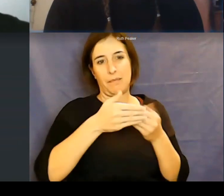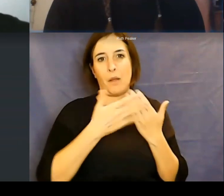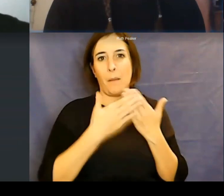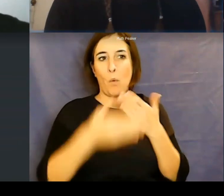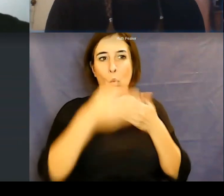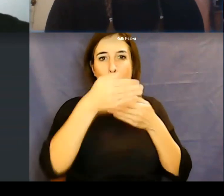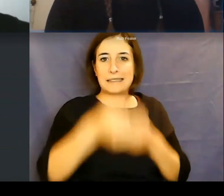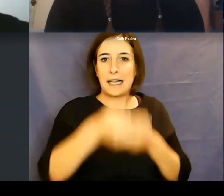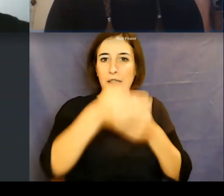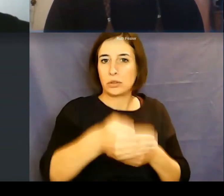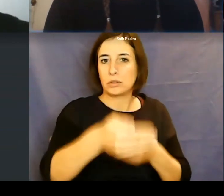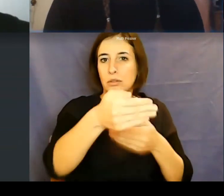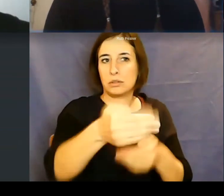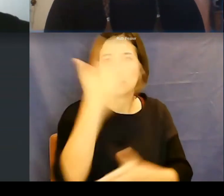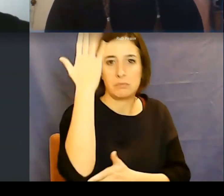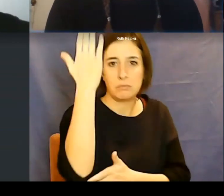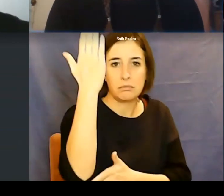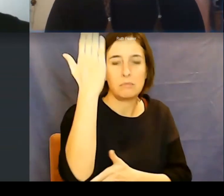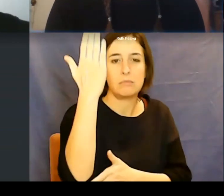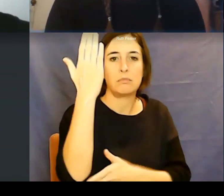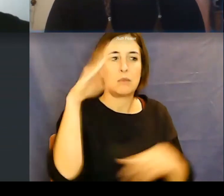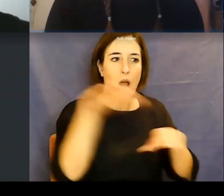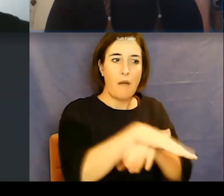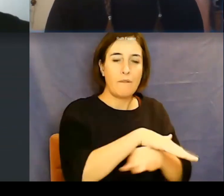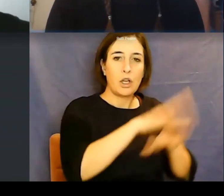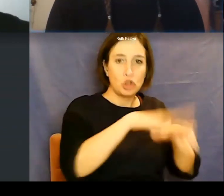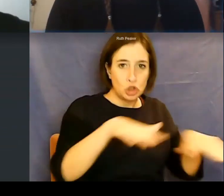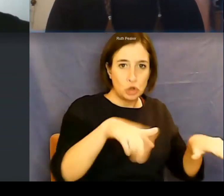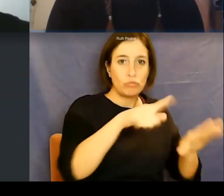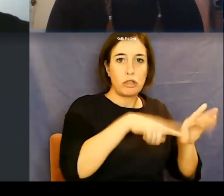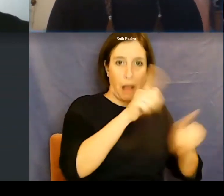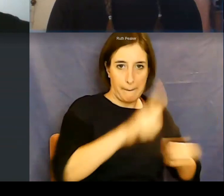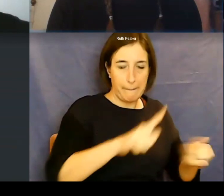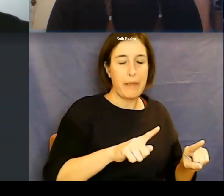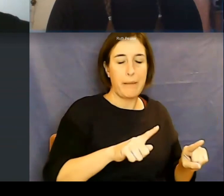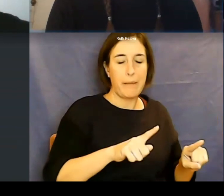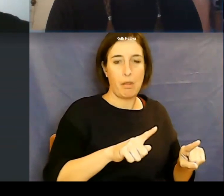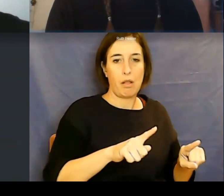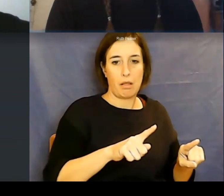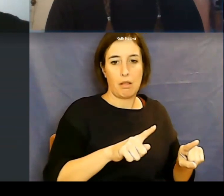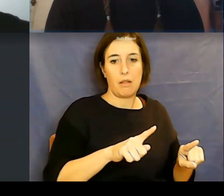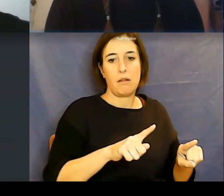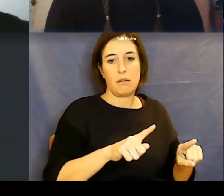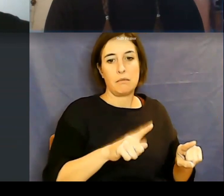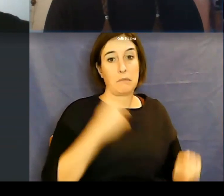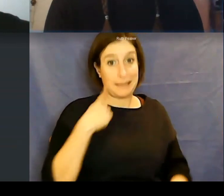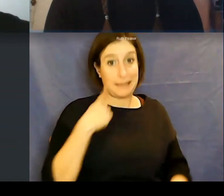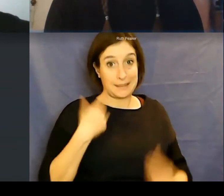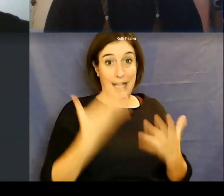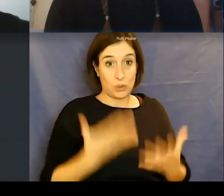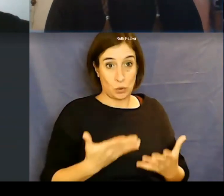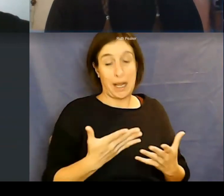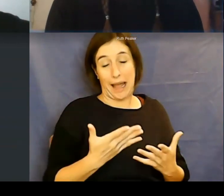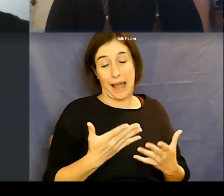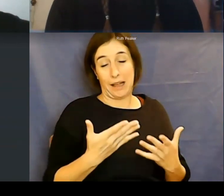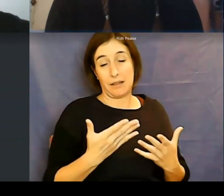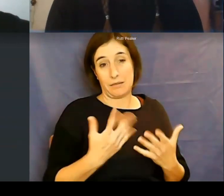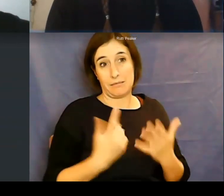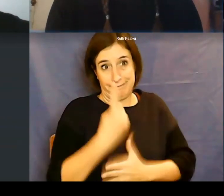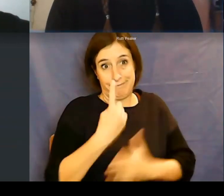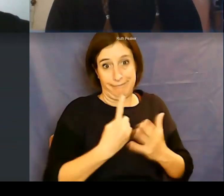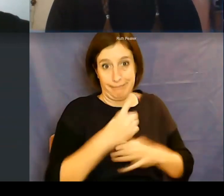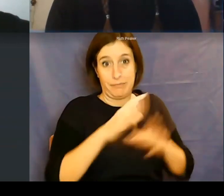focused on children and young people, which is a theme that's come through throughout today and yesterday. So exploring the impacts of adult behaviour